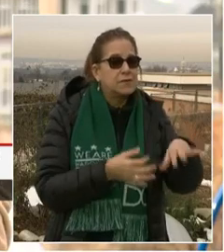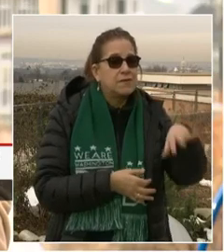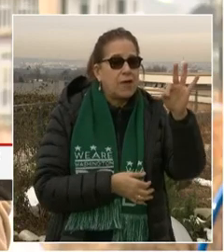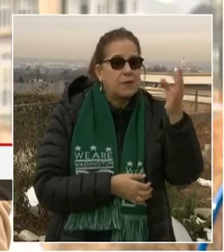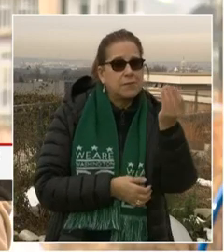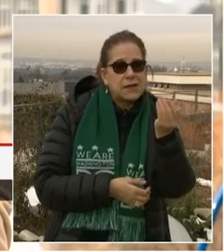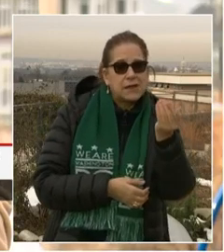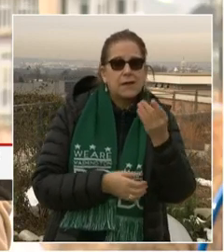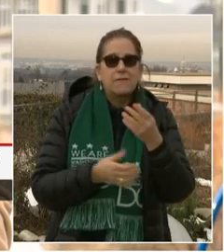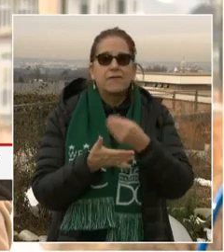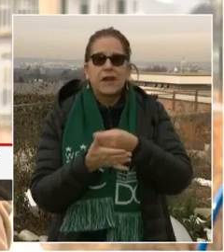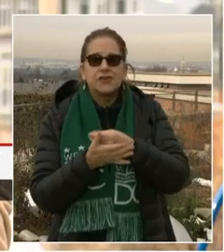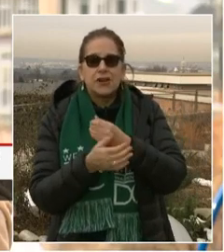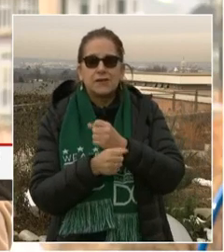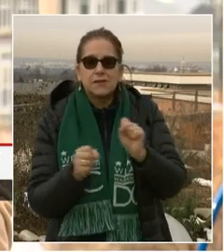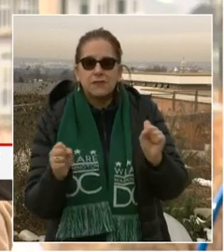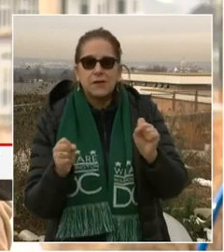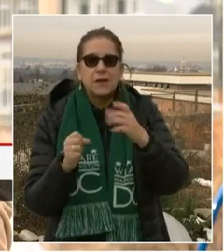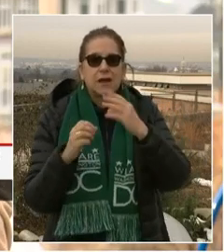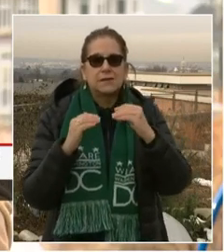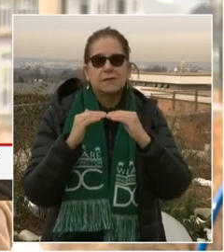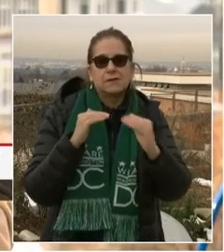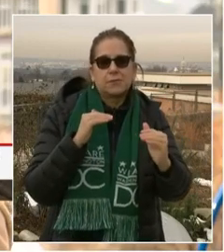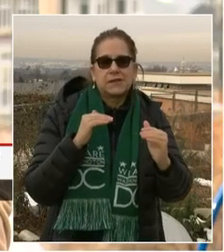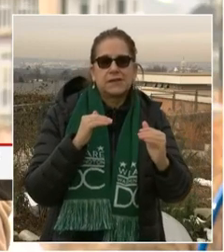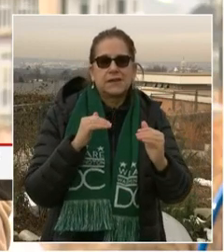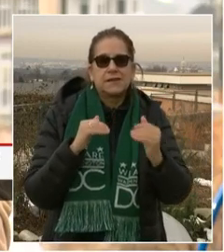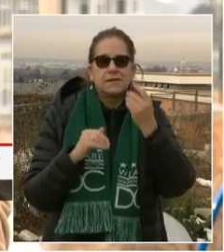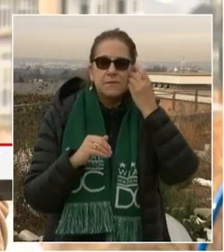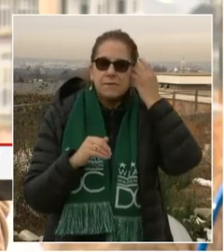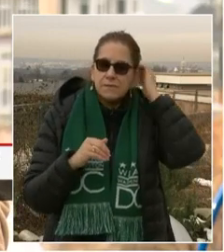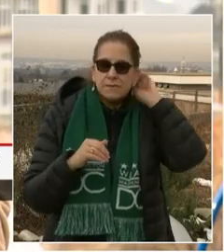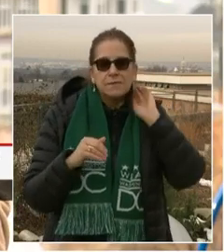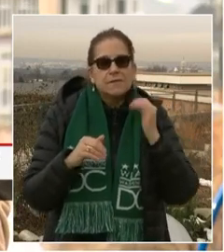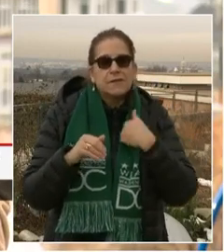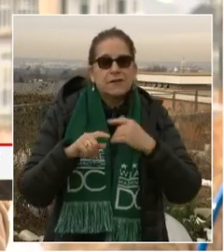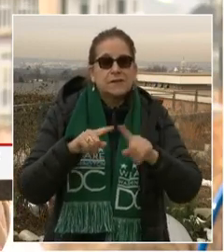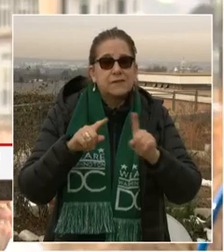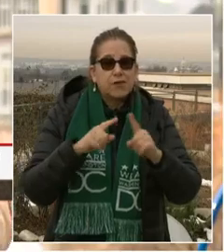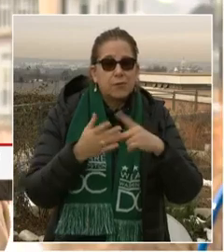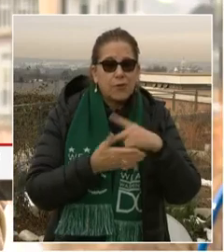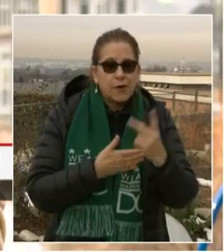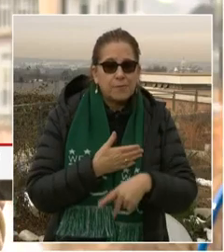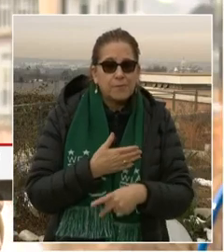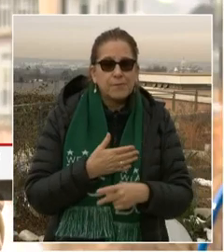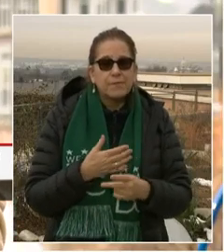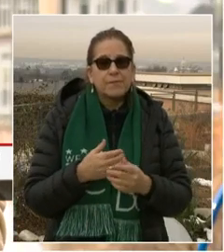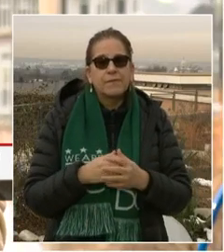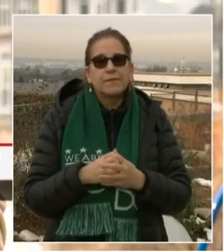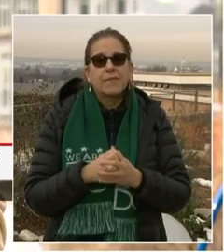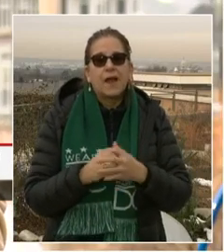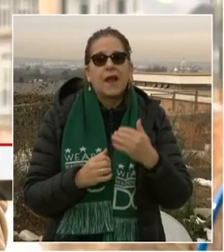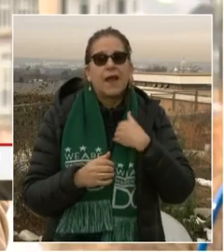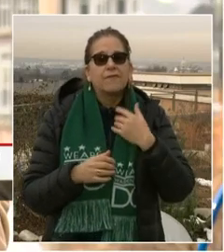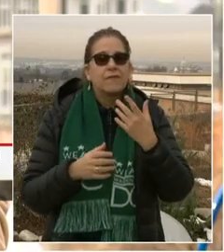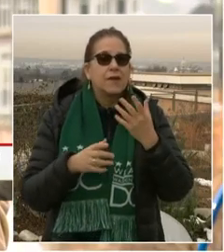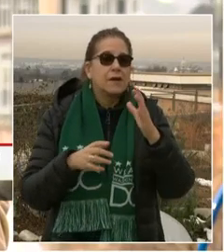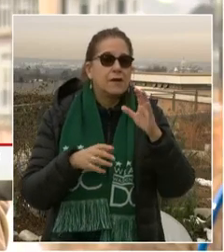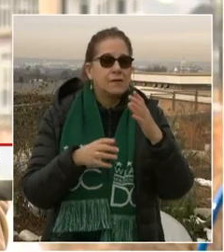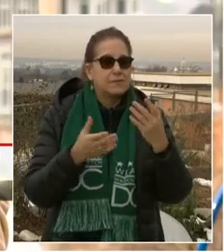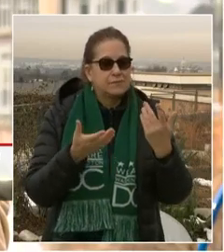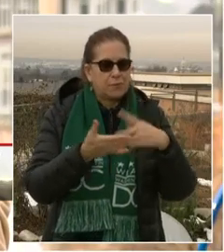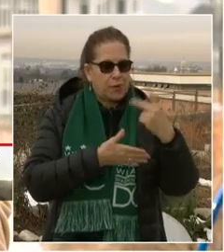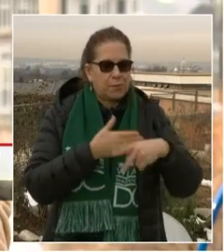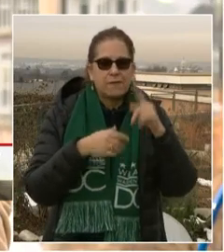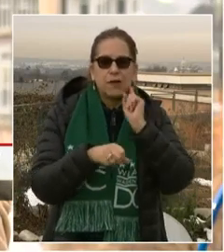mobility programs. These programs include career pathways that offer opportunities to stack industry-recognized credentials,